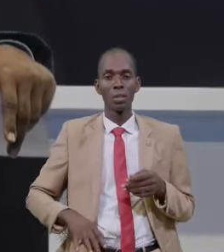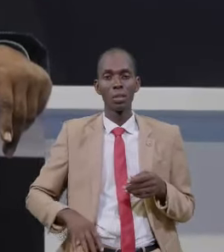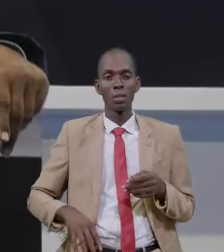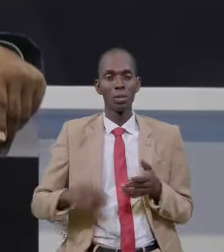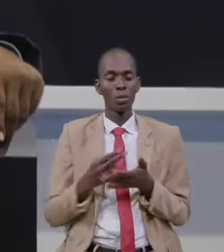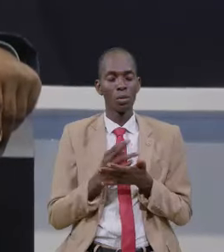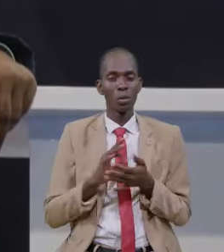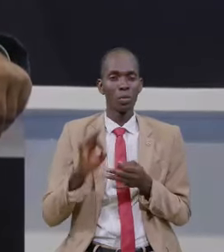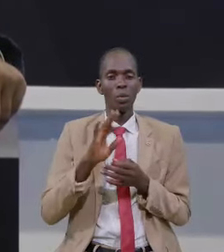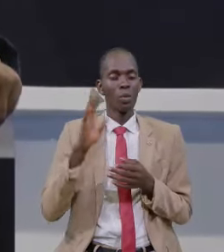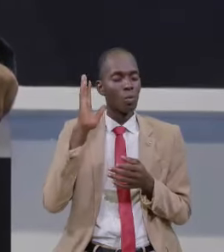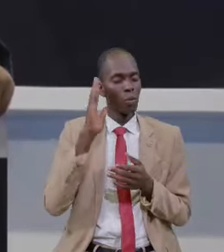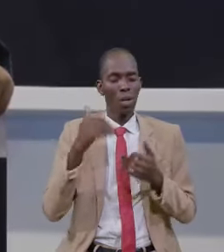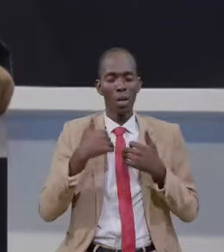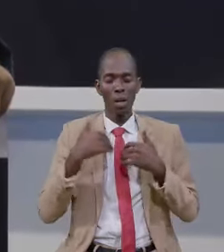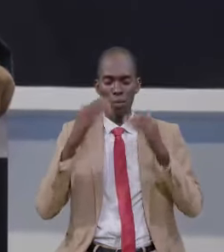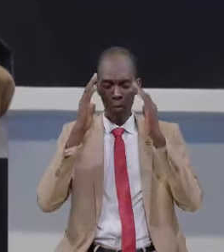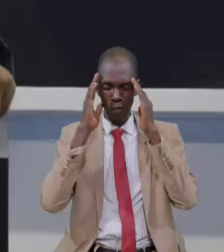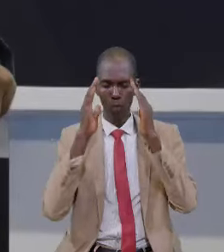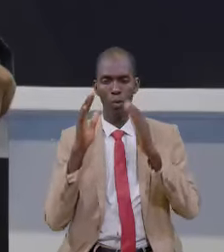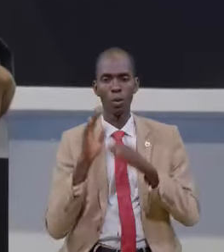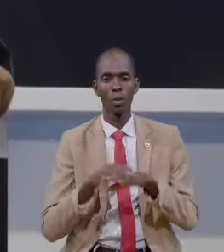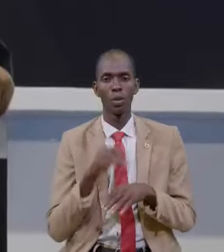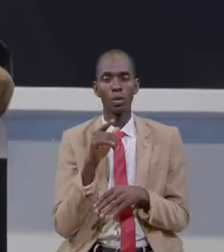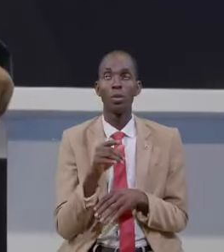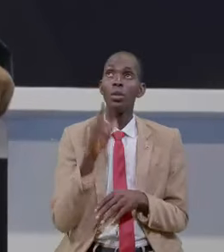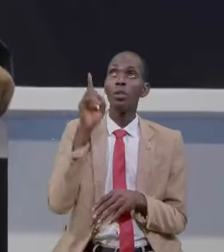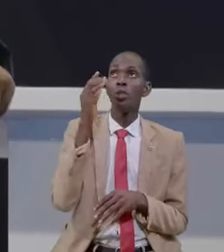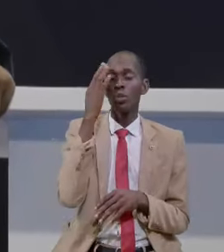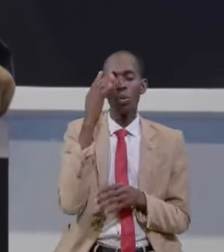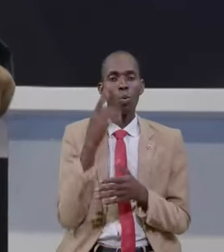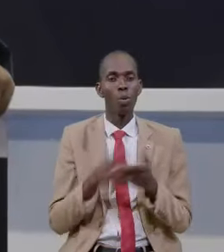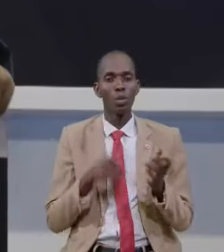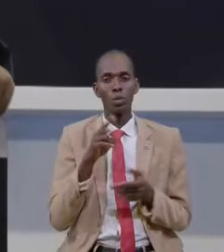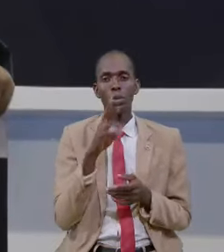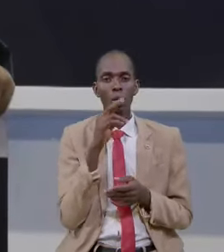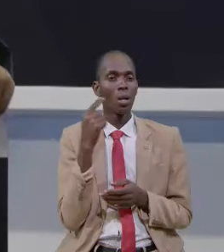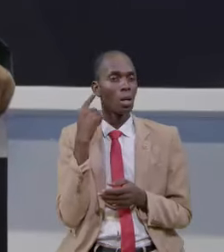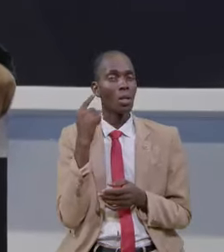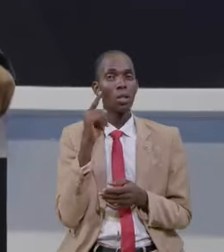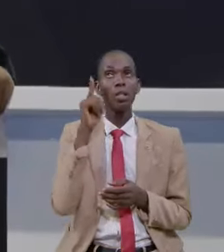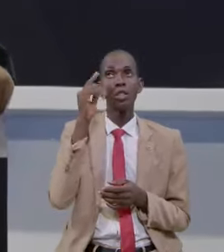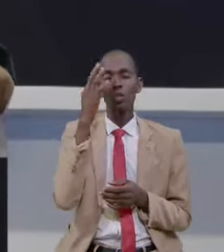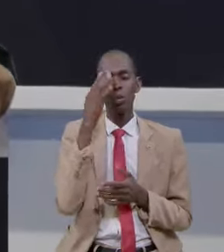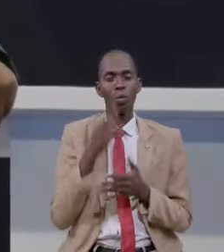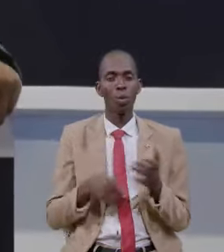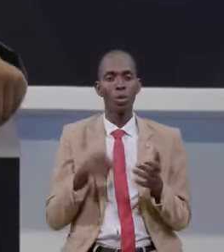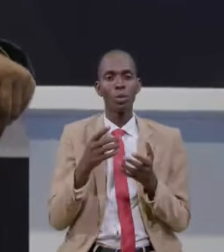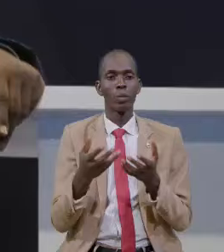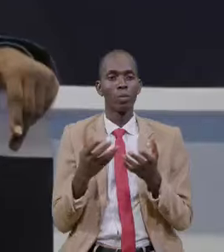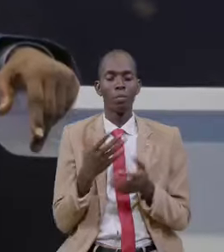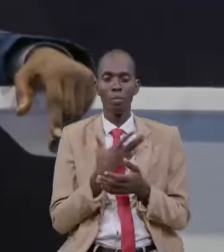attention on you. He knows what you are hearing. He knows what you desire. And